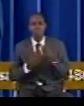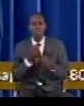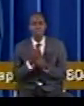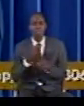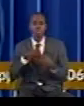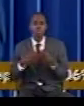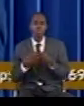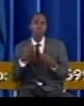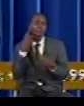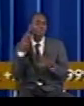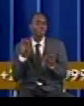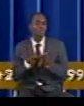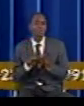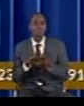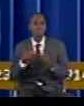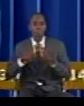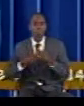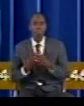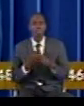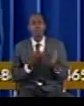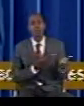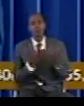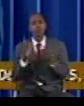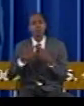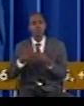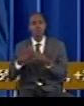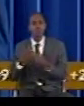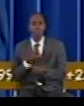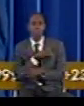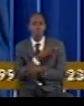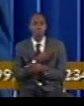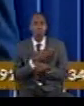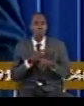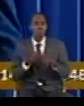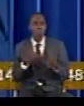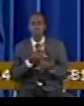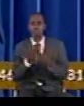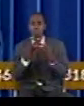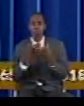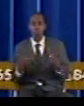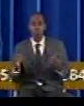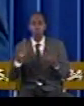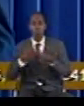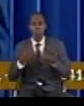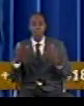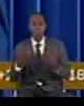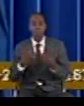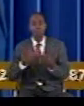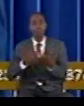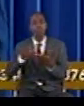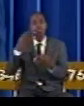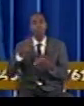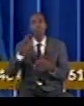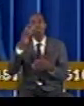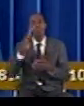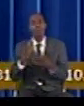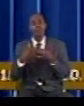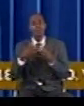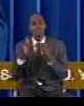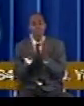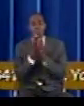started, and they went to various places, but there was no solution. But to the glory of God, after the prayer of the man of